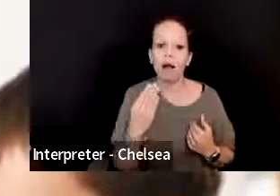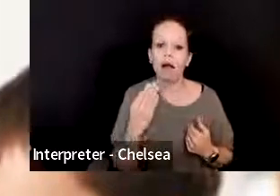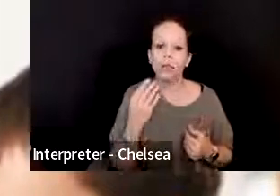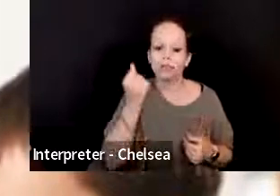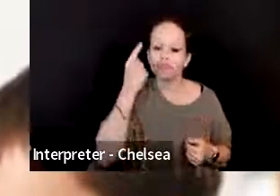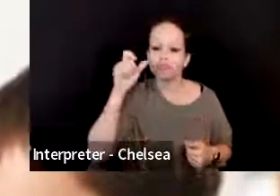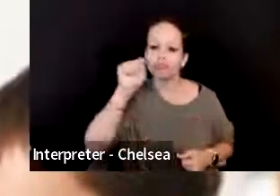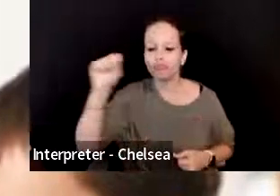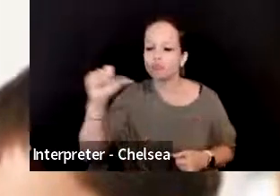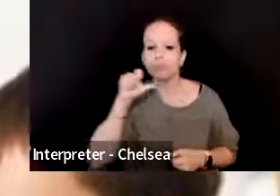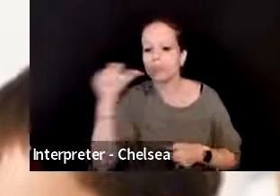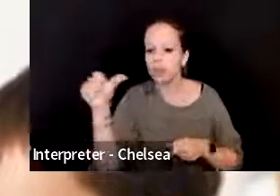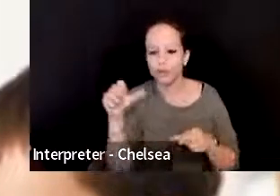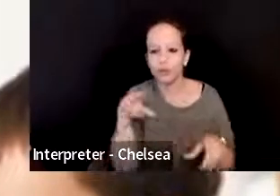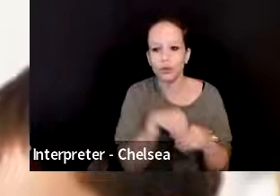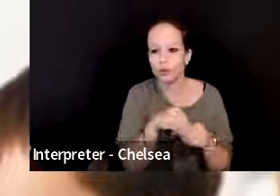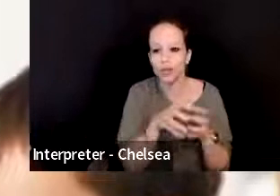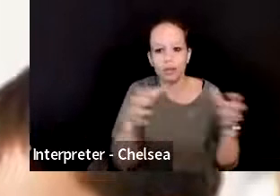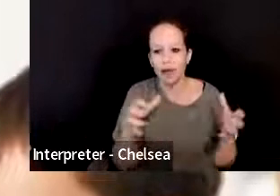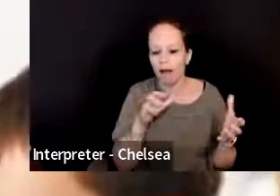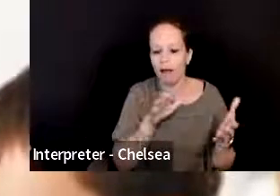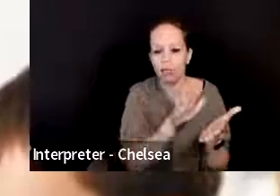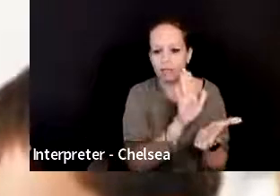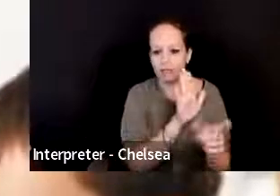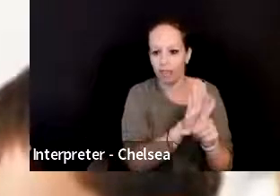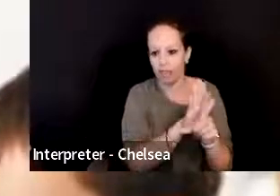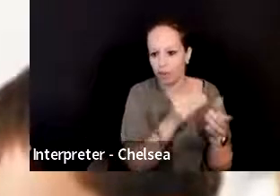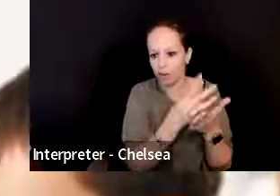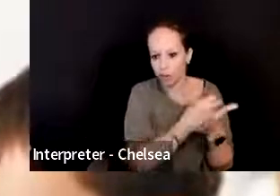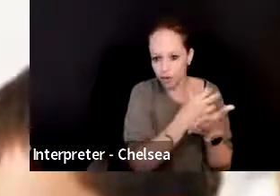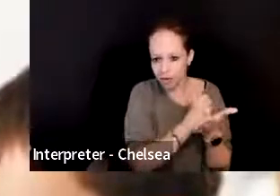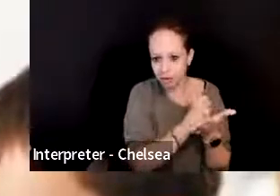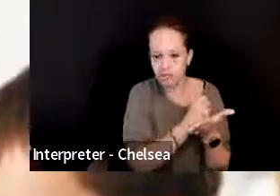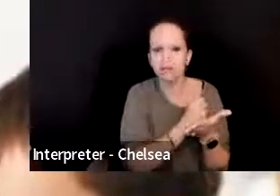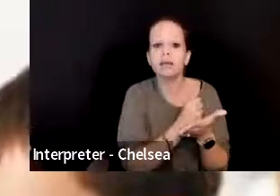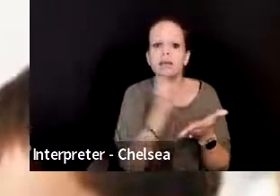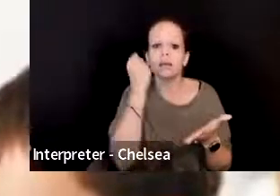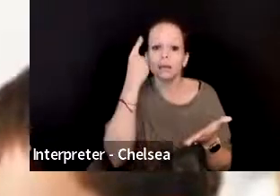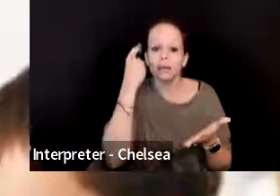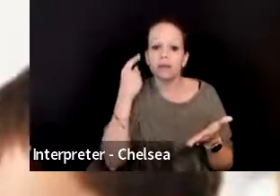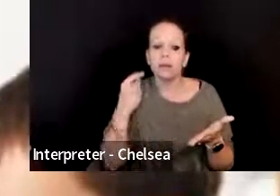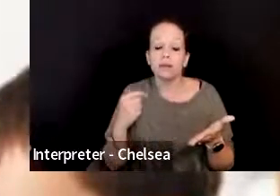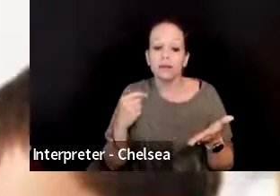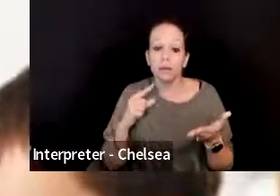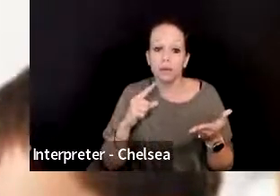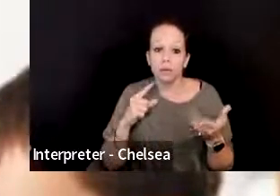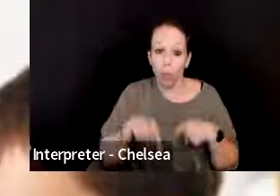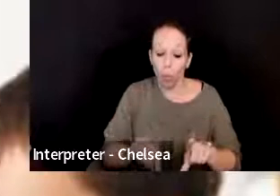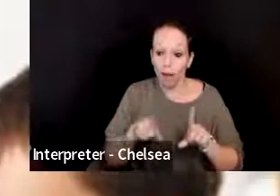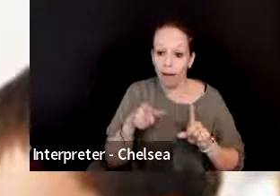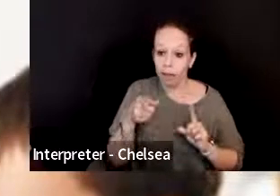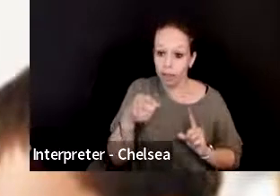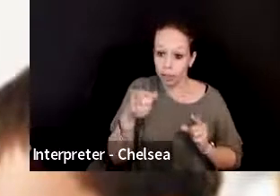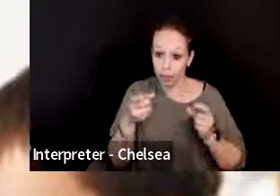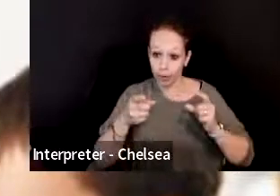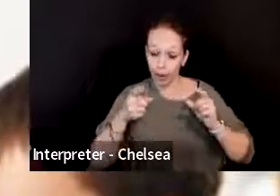count a large portion and perhaps most of your earnings. In fact, while you are an eligible